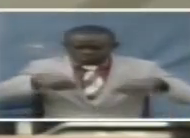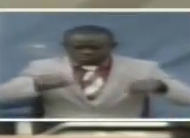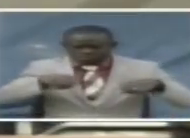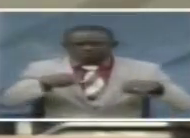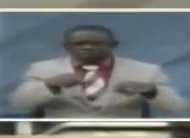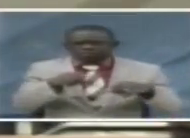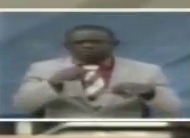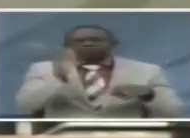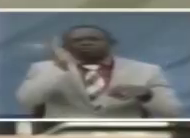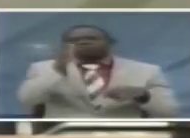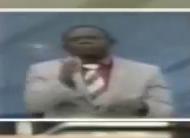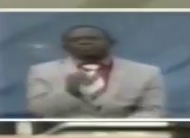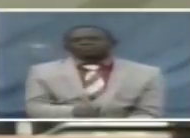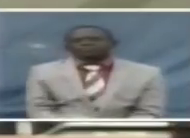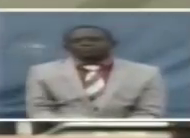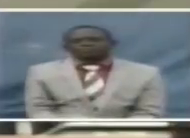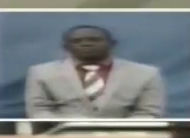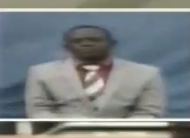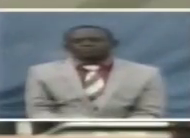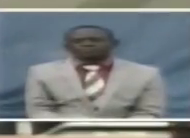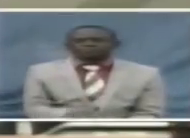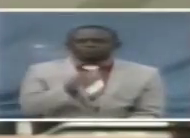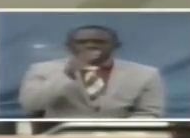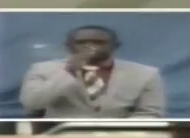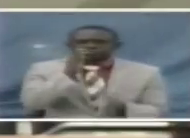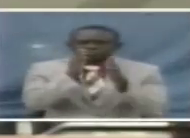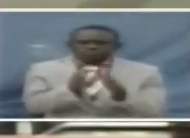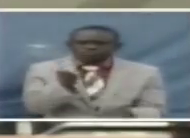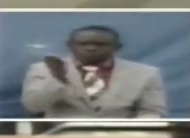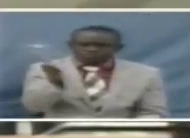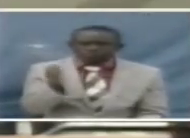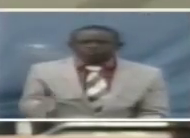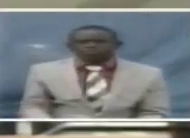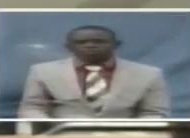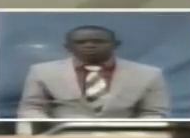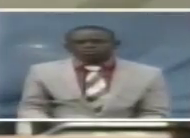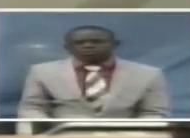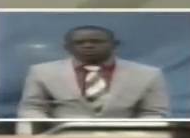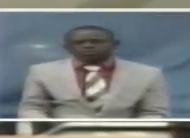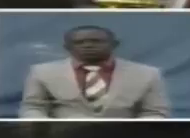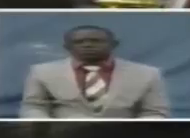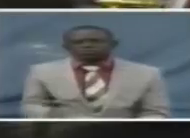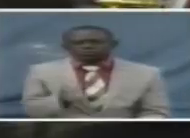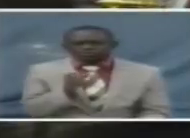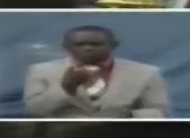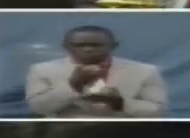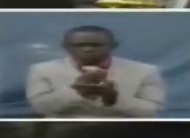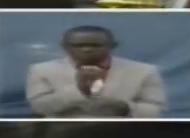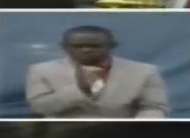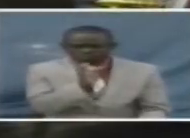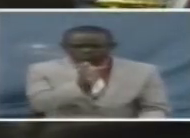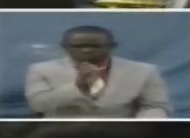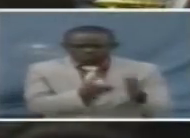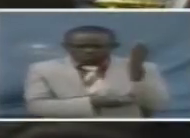locally and save for the reinsurance. Mr. Speaker, government is finalizing